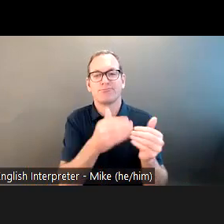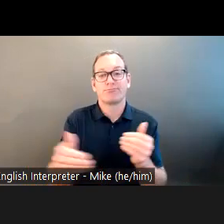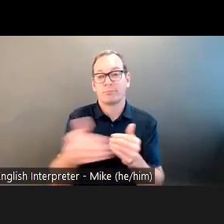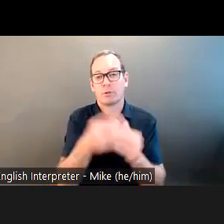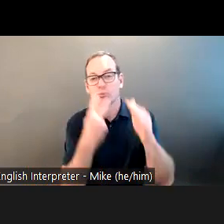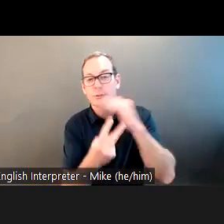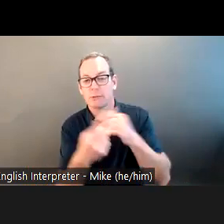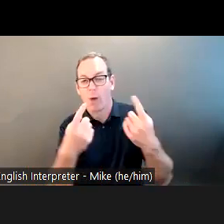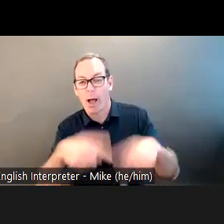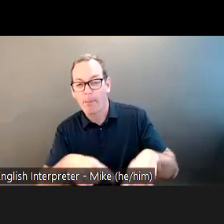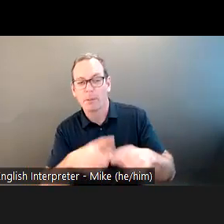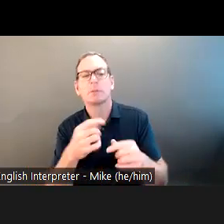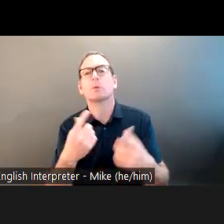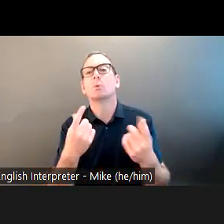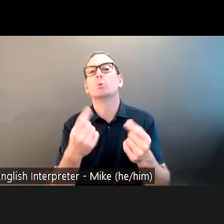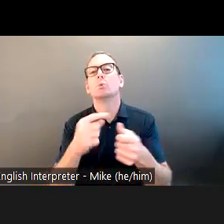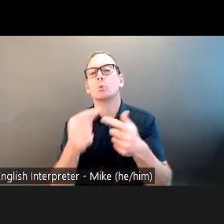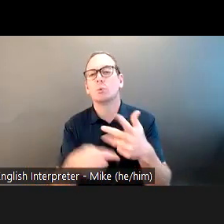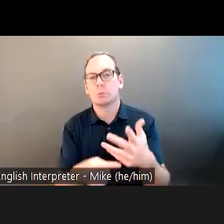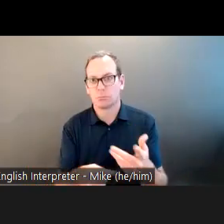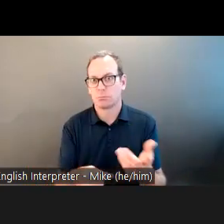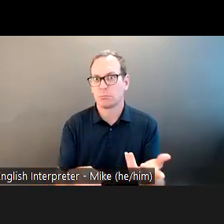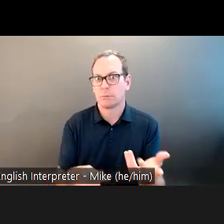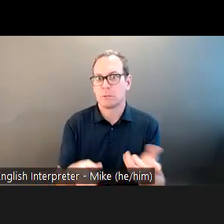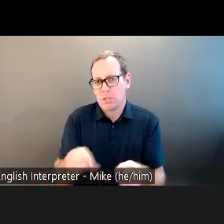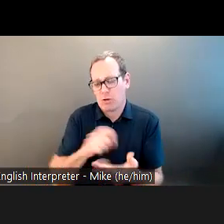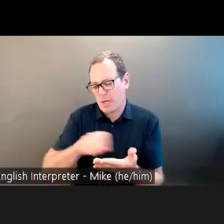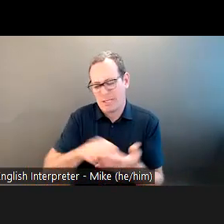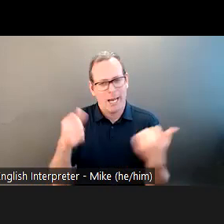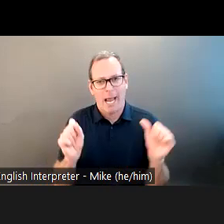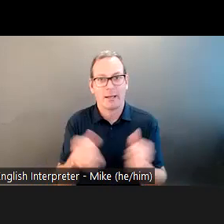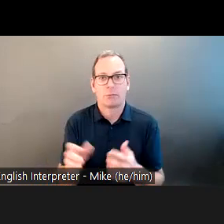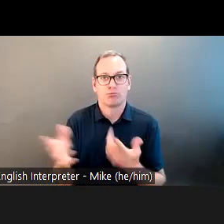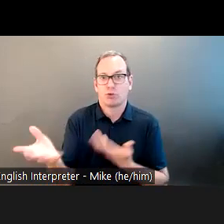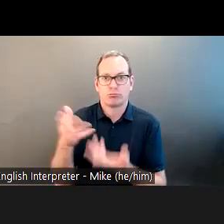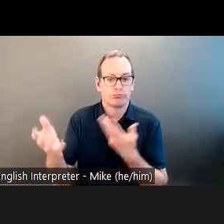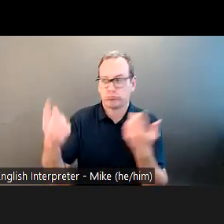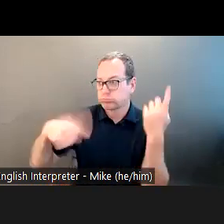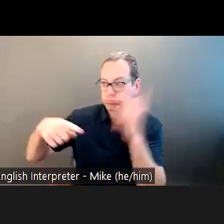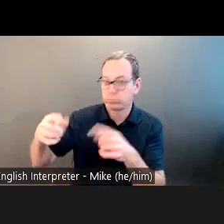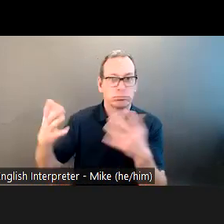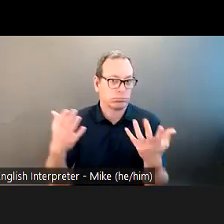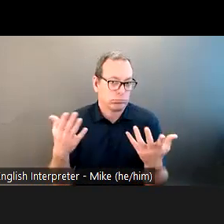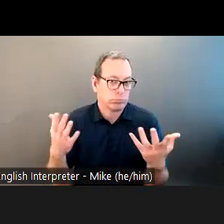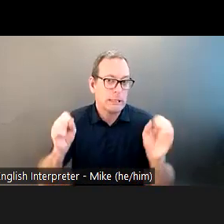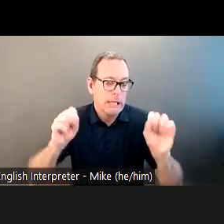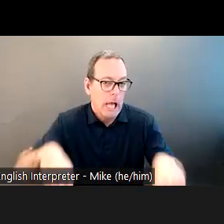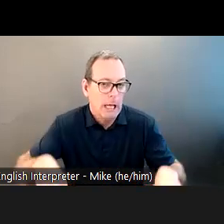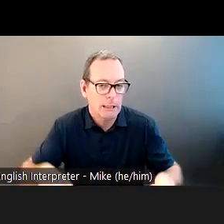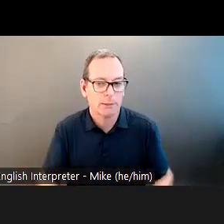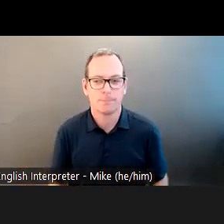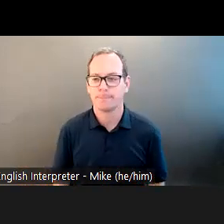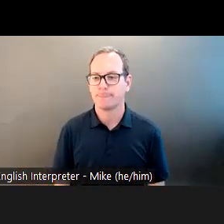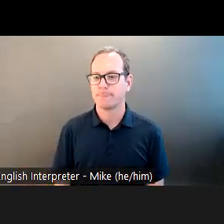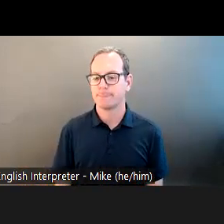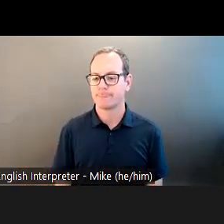read it and go on when you don't have a personal care attorney to actually act on your behalf. It seems like a